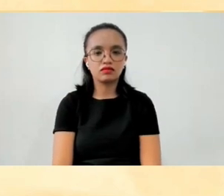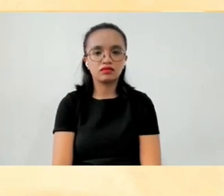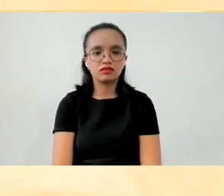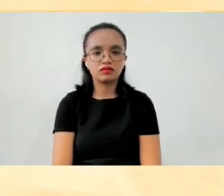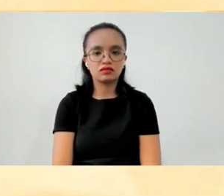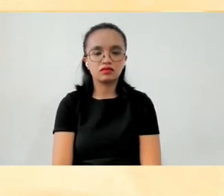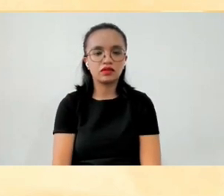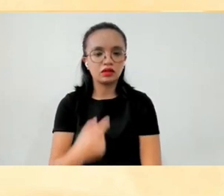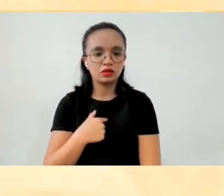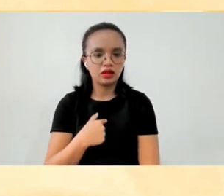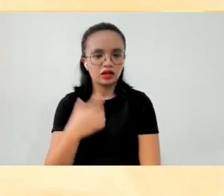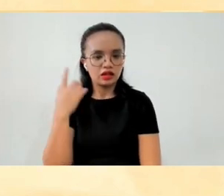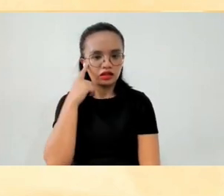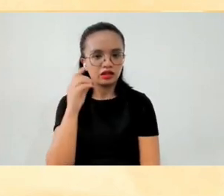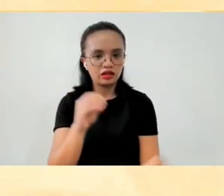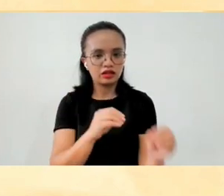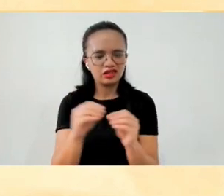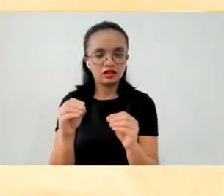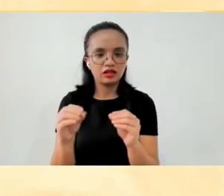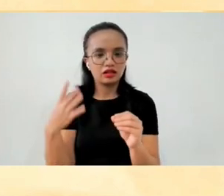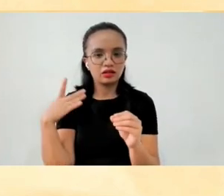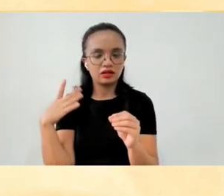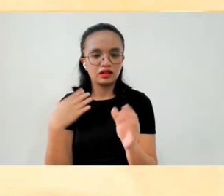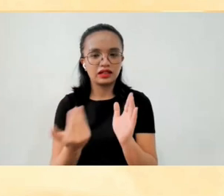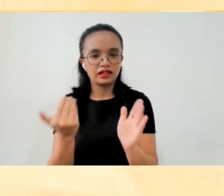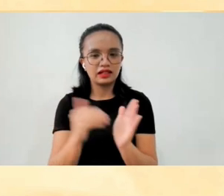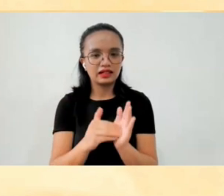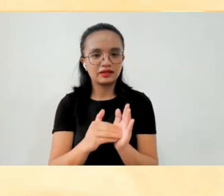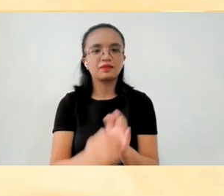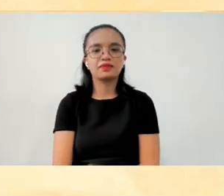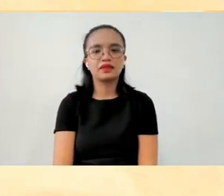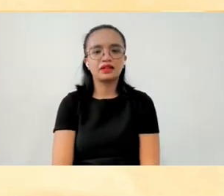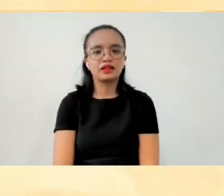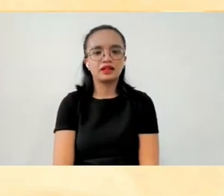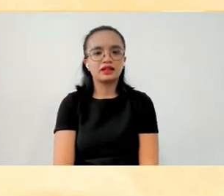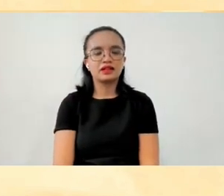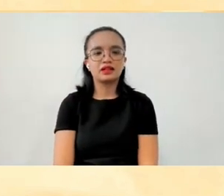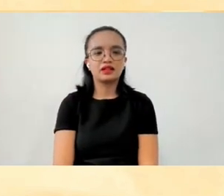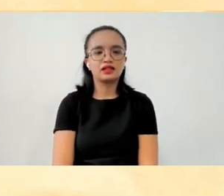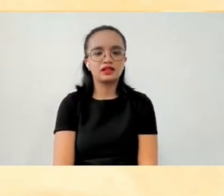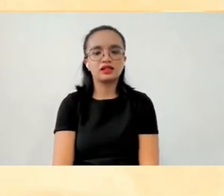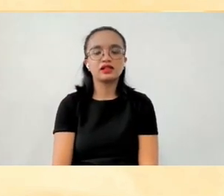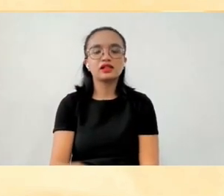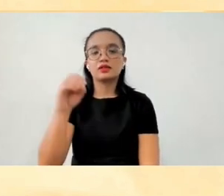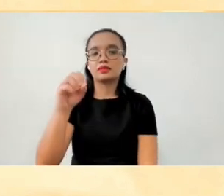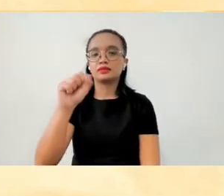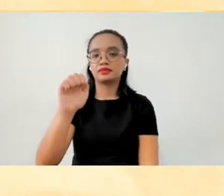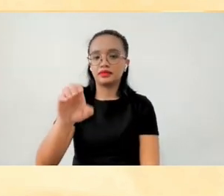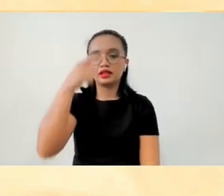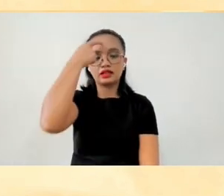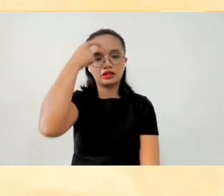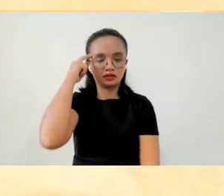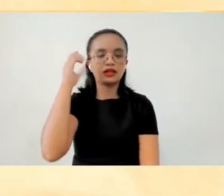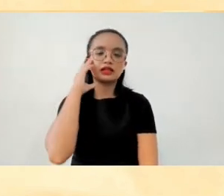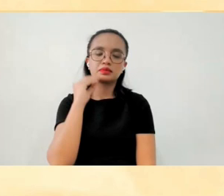moving my fast. Okay, so let me try this again. Okay. So the OSAIC trauma experience.